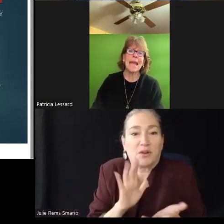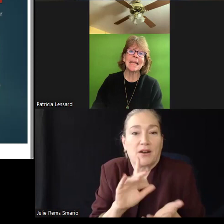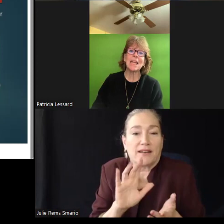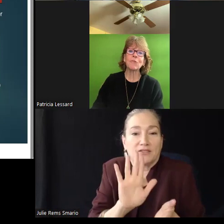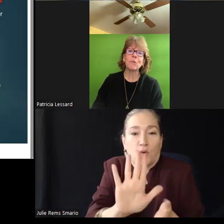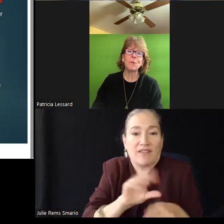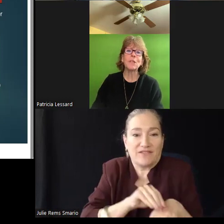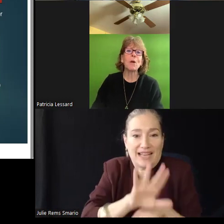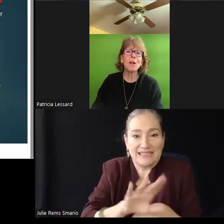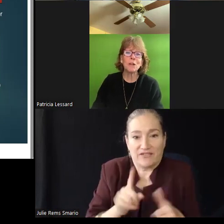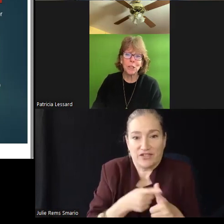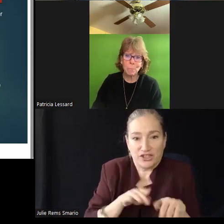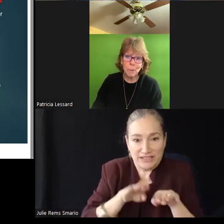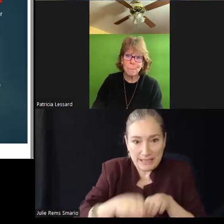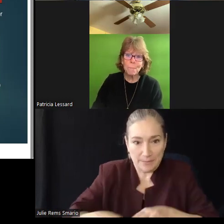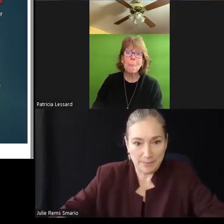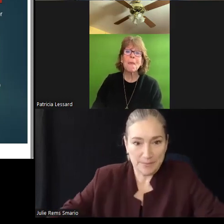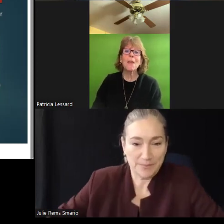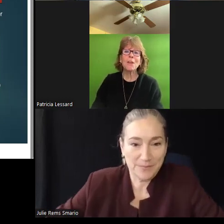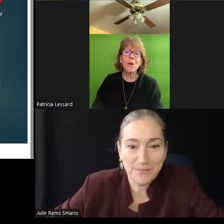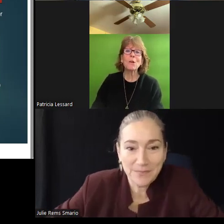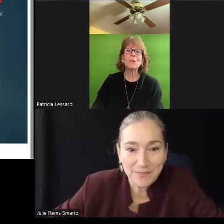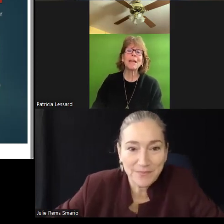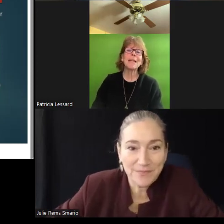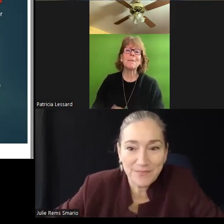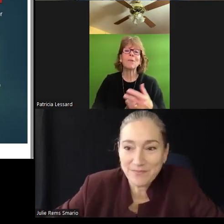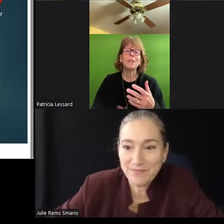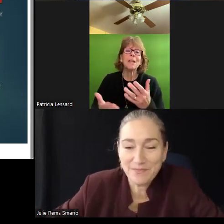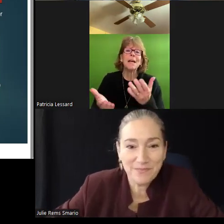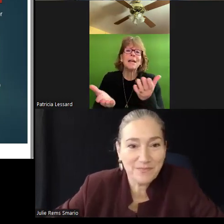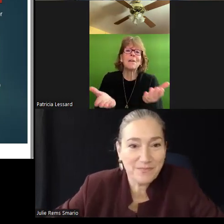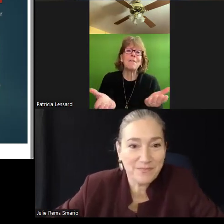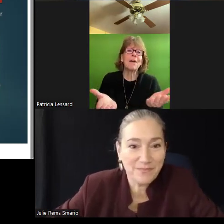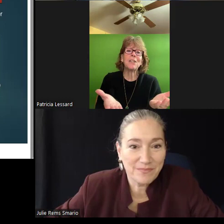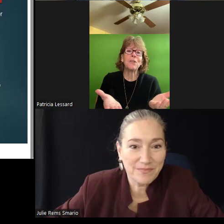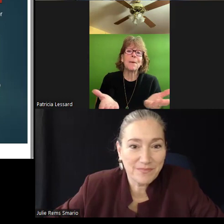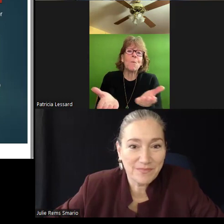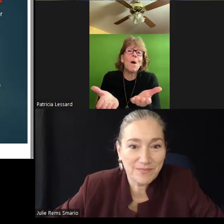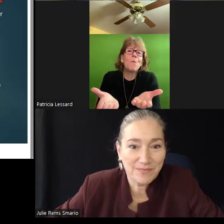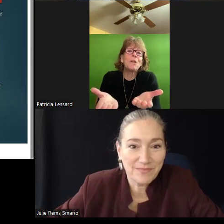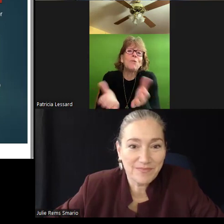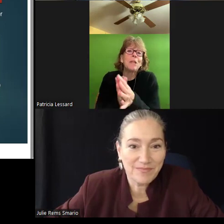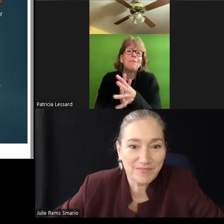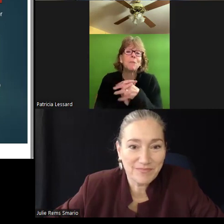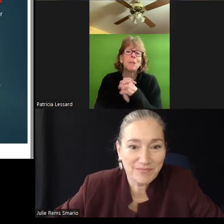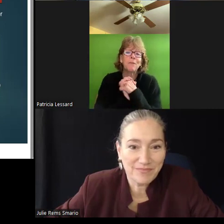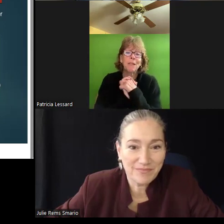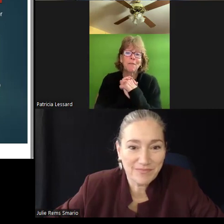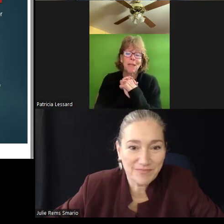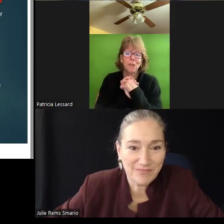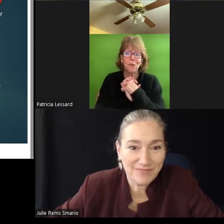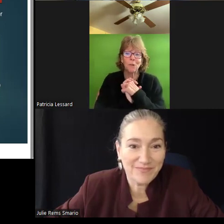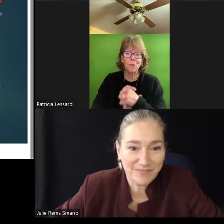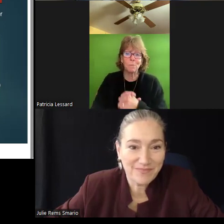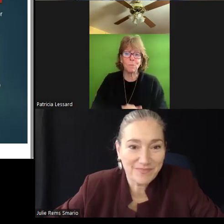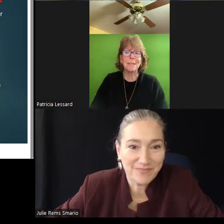that we can't get through with this partnership? We were talking about advice to them. What would you give a specific